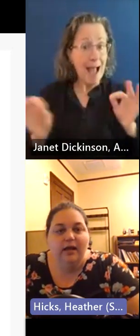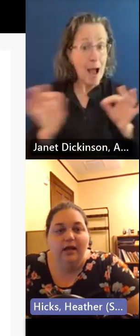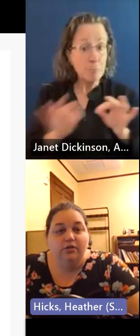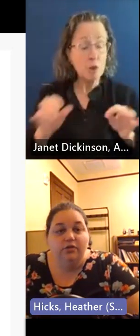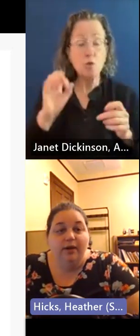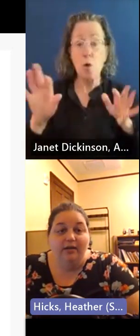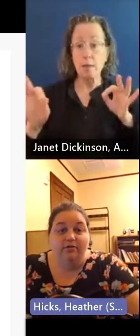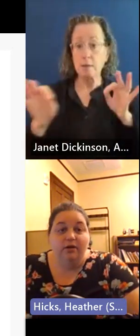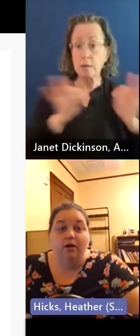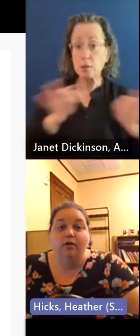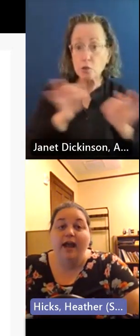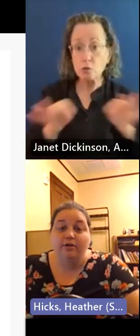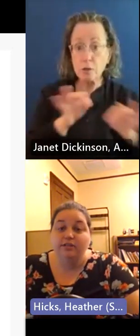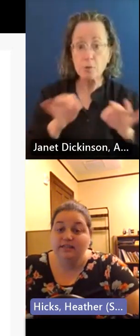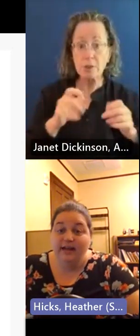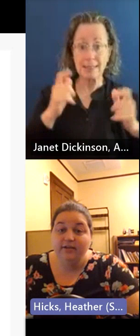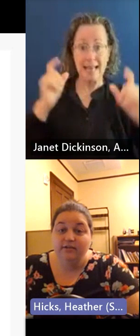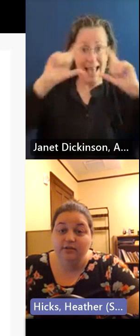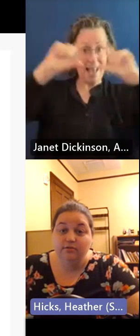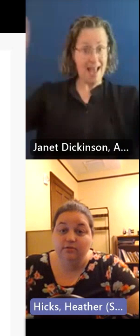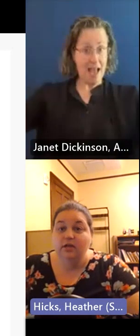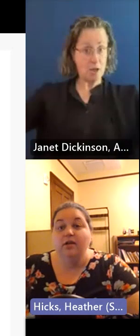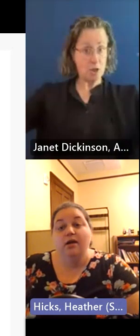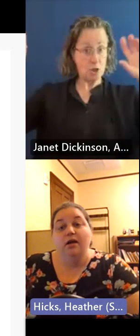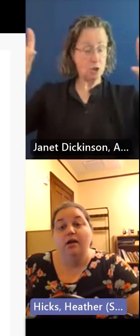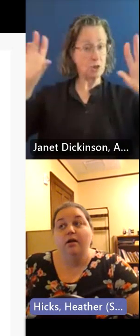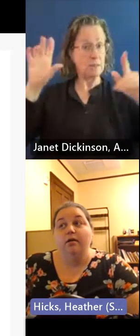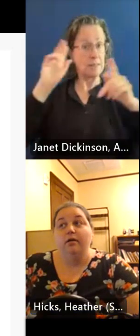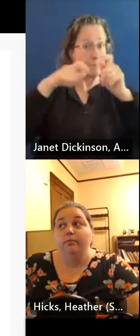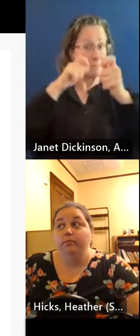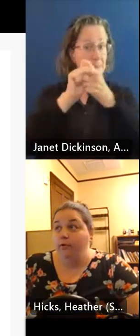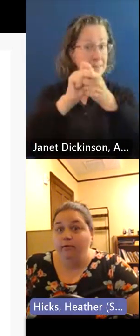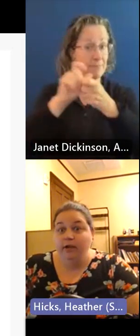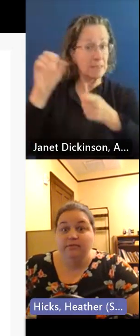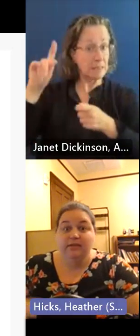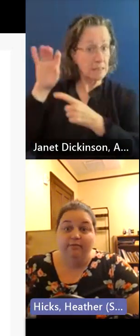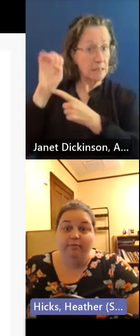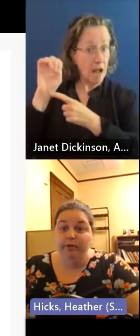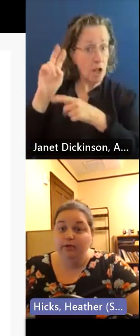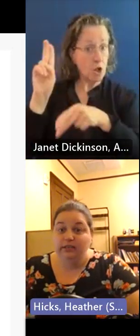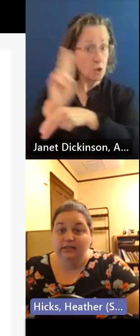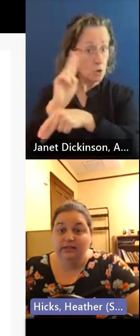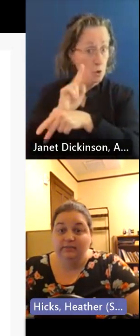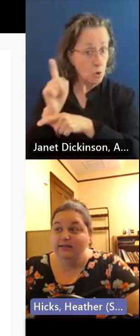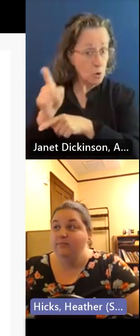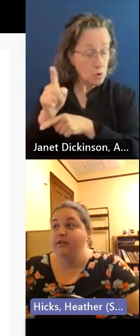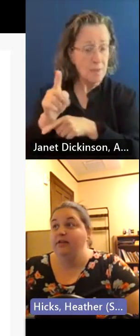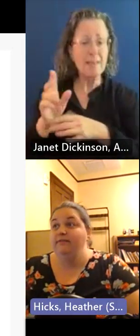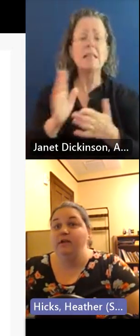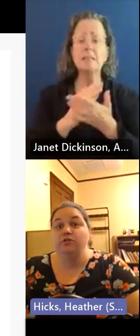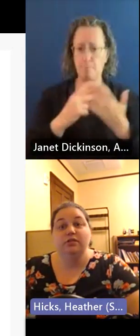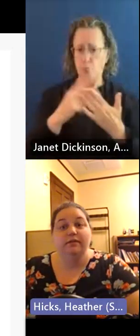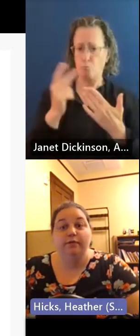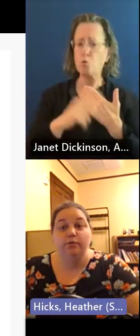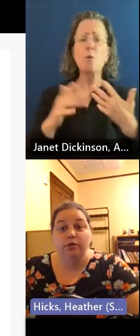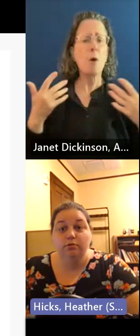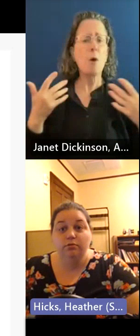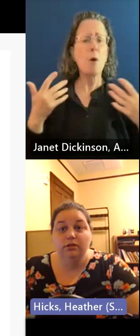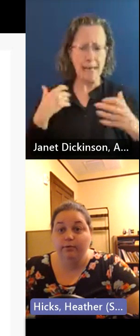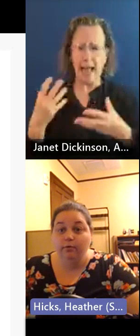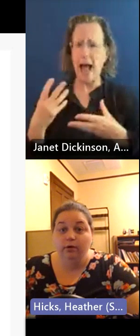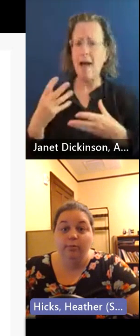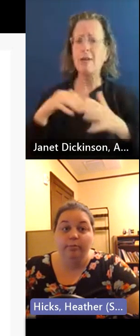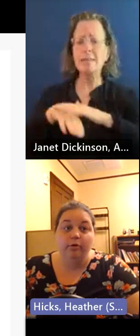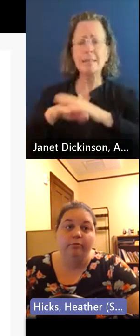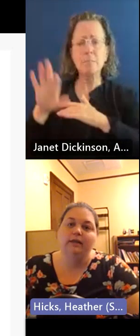text? Are headers and styles used? Programs have built in some accessibility features, and if you